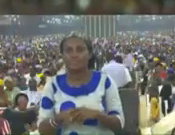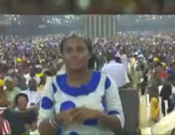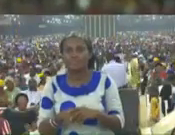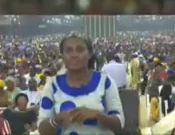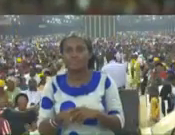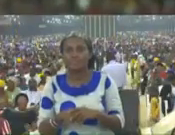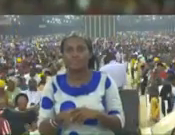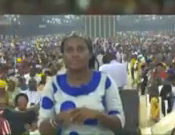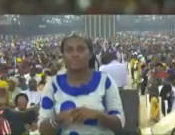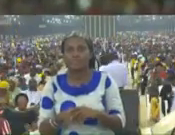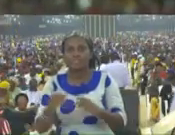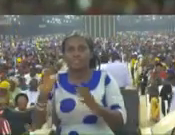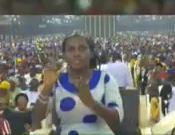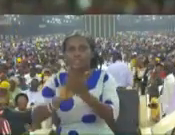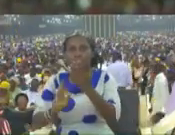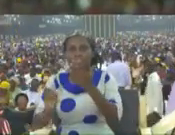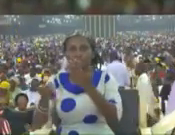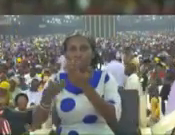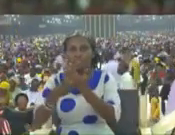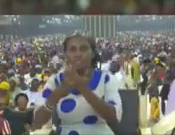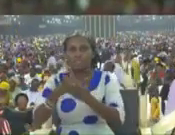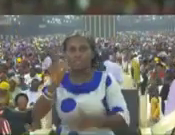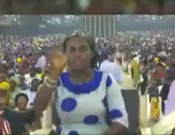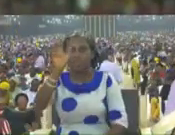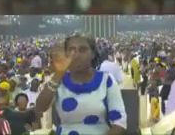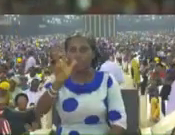From December the 3rd to the 8th,